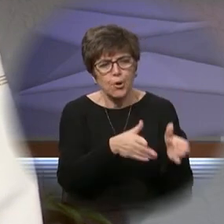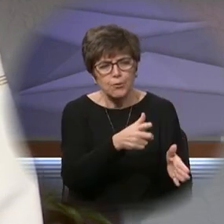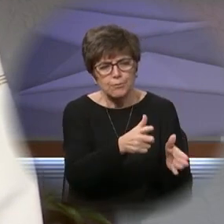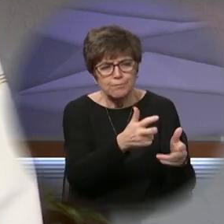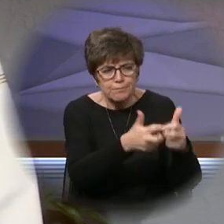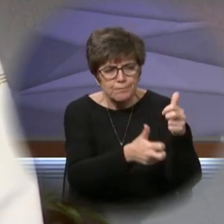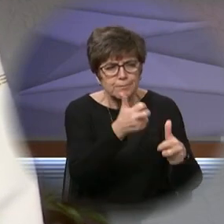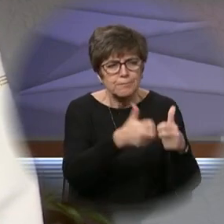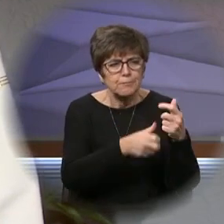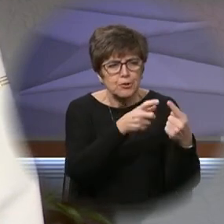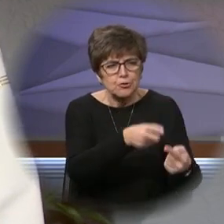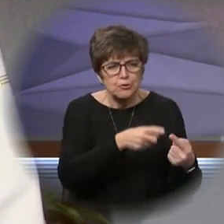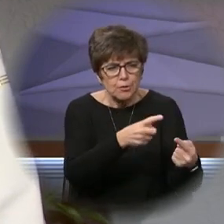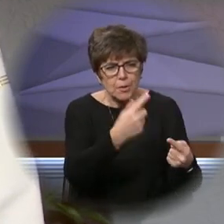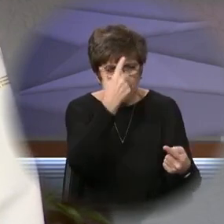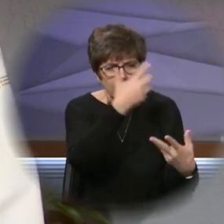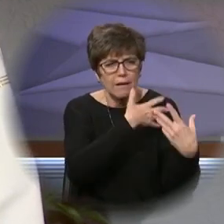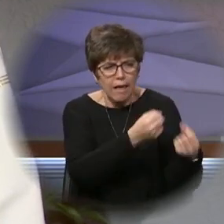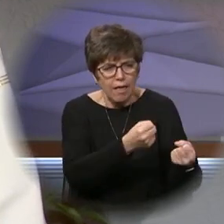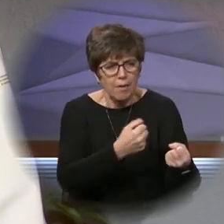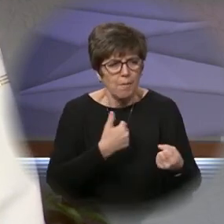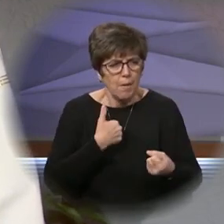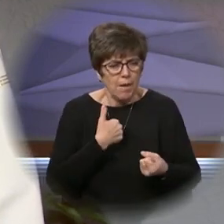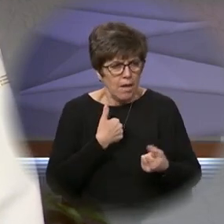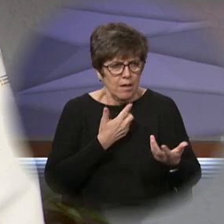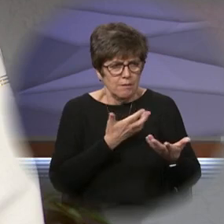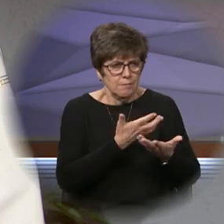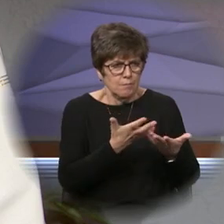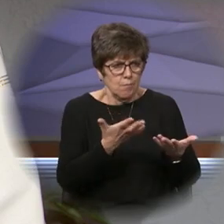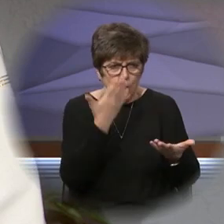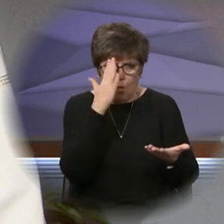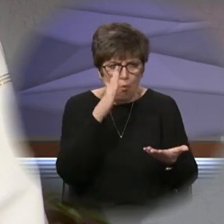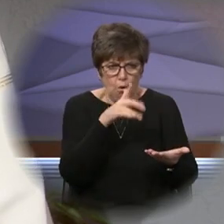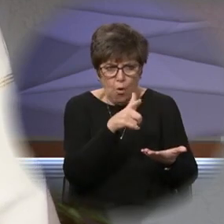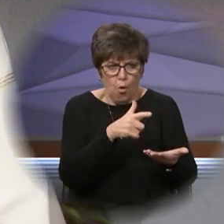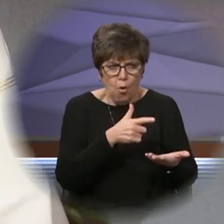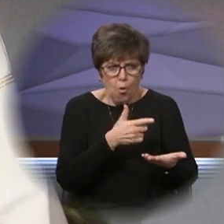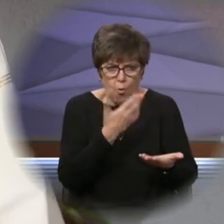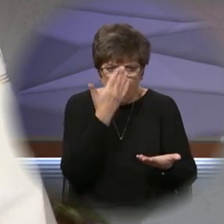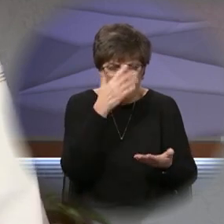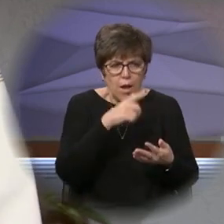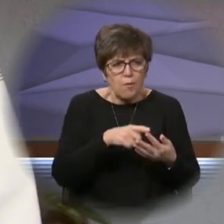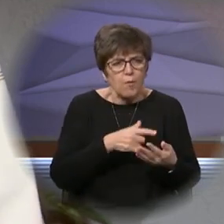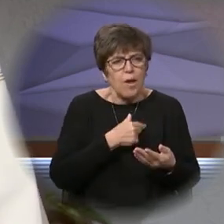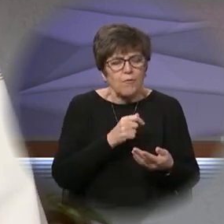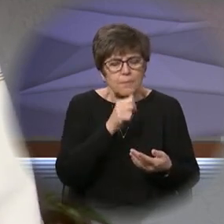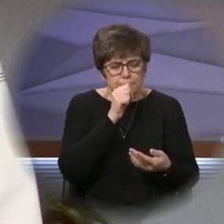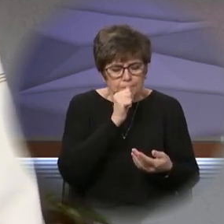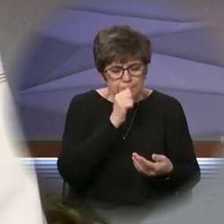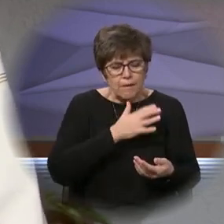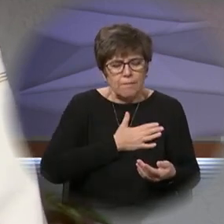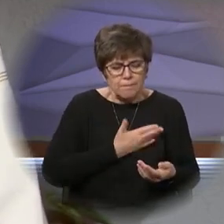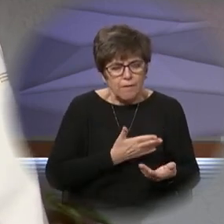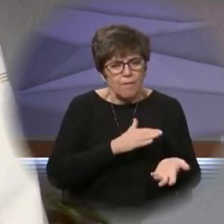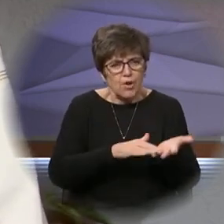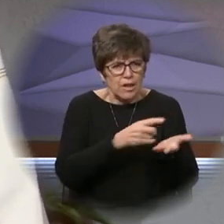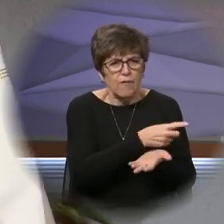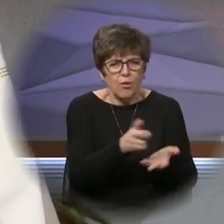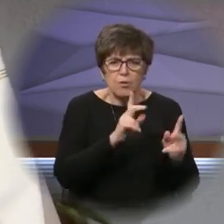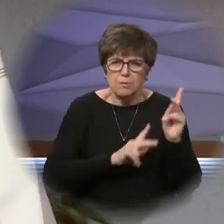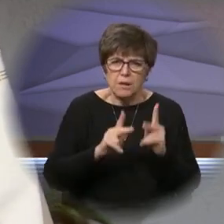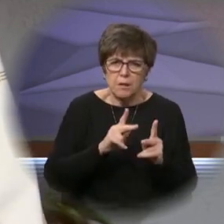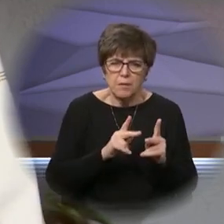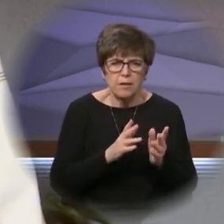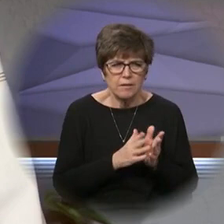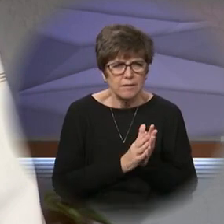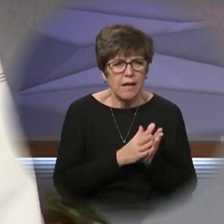people who are challenged by any kind of mental illness, any kind of difficulty in their lives, and the